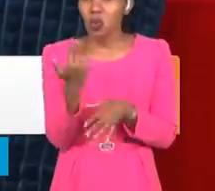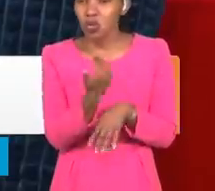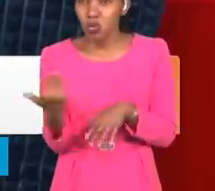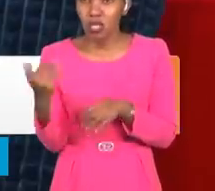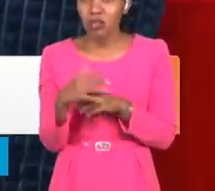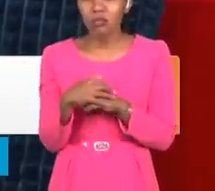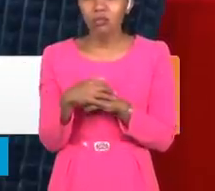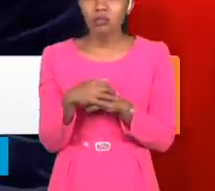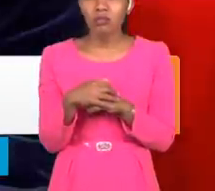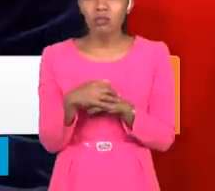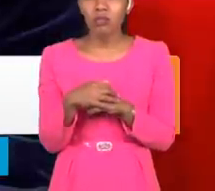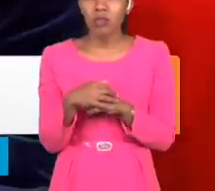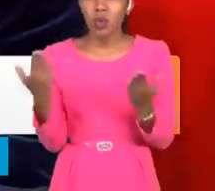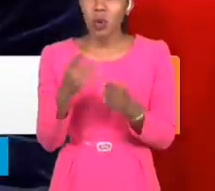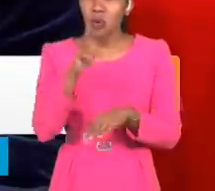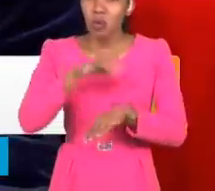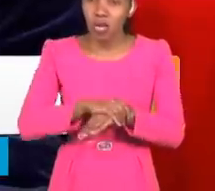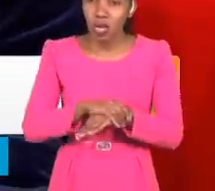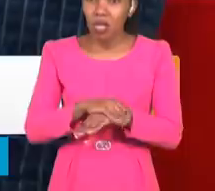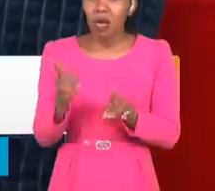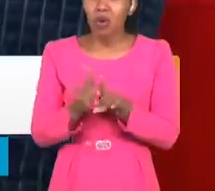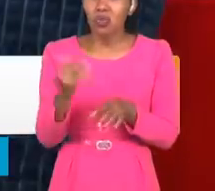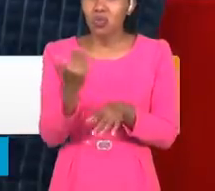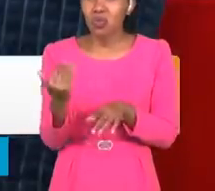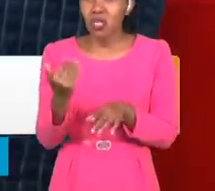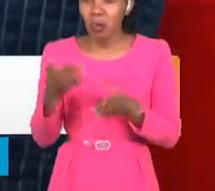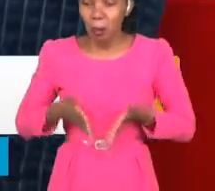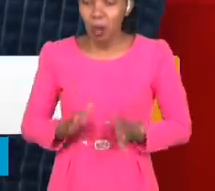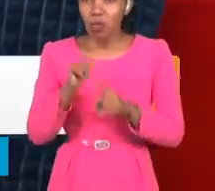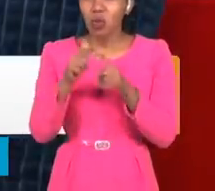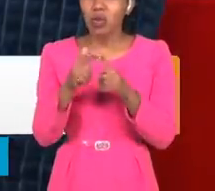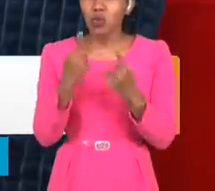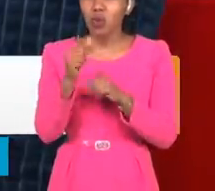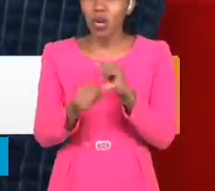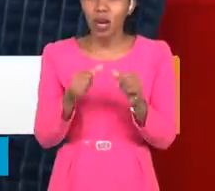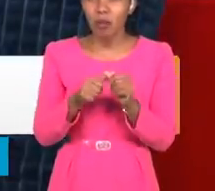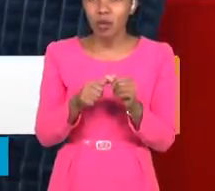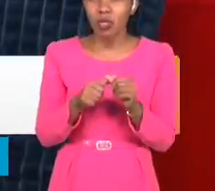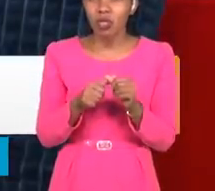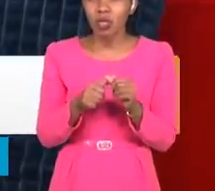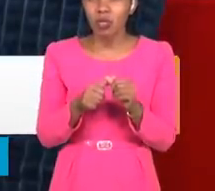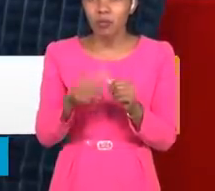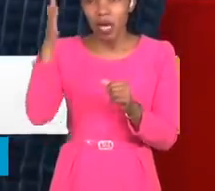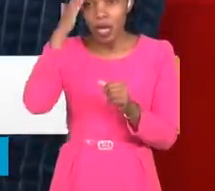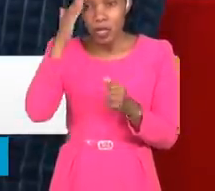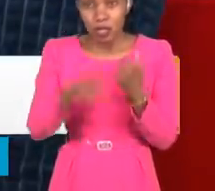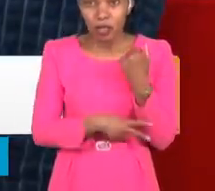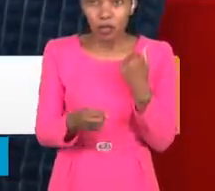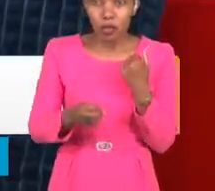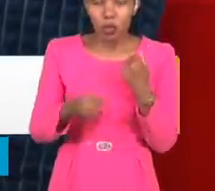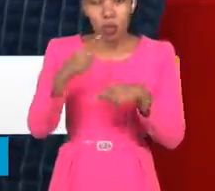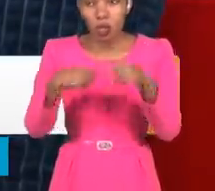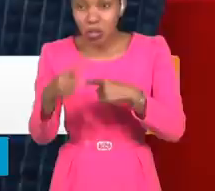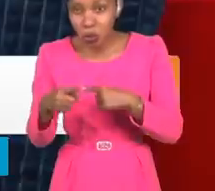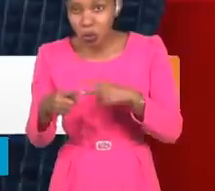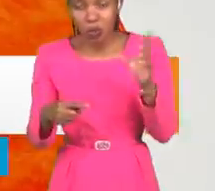children, where you are found, the children's date of birth. Yeah. We spoke of identity theft. Yes, yes. Do we continue?